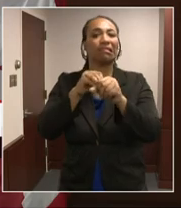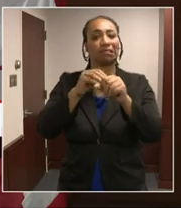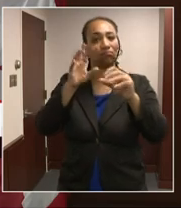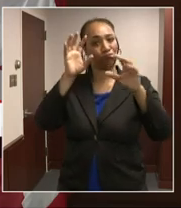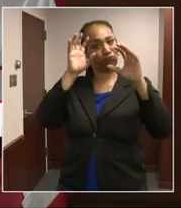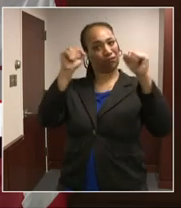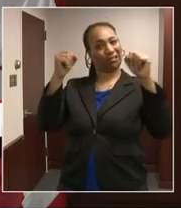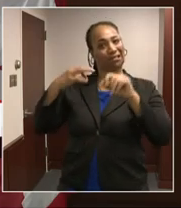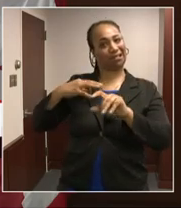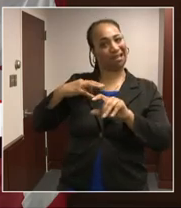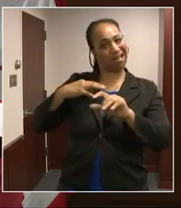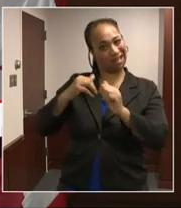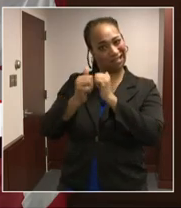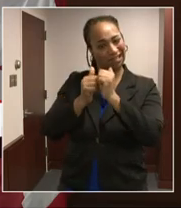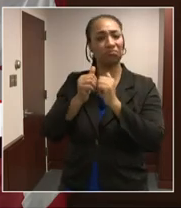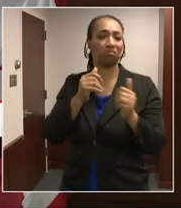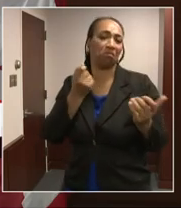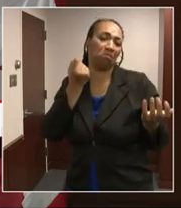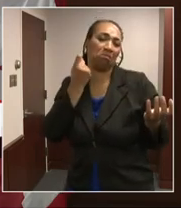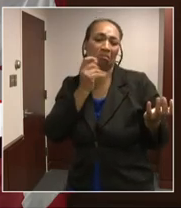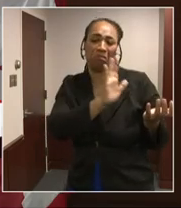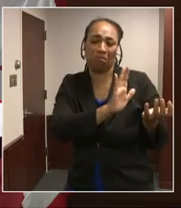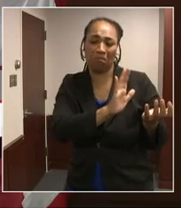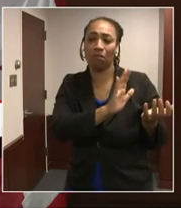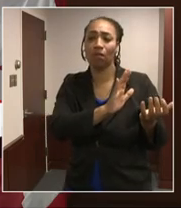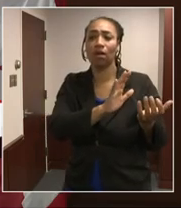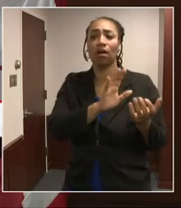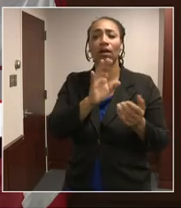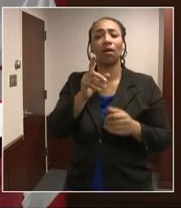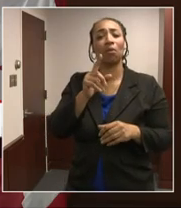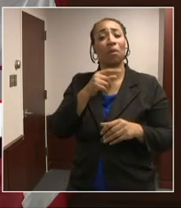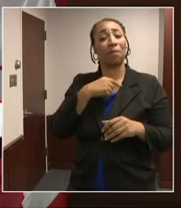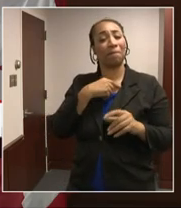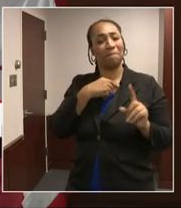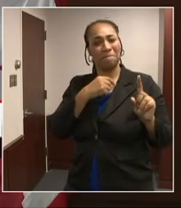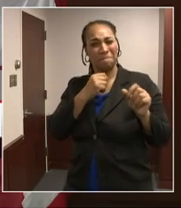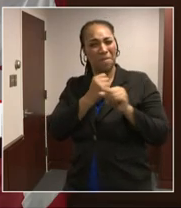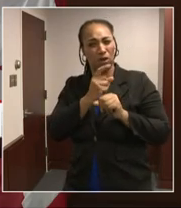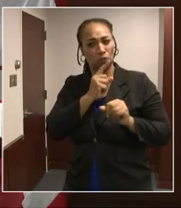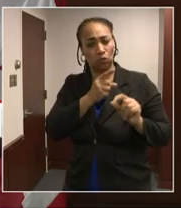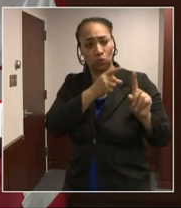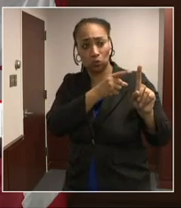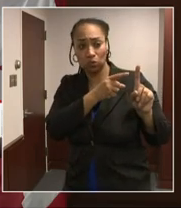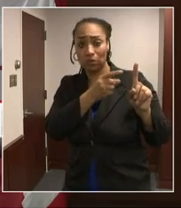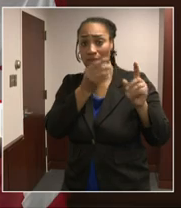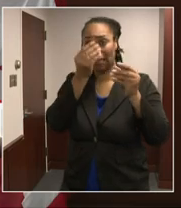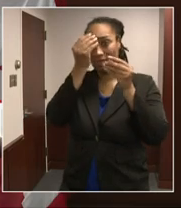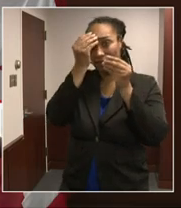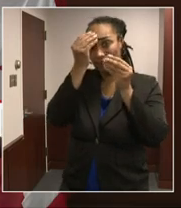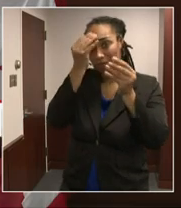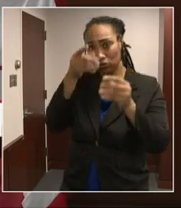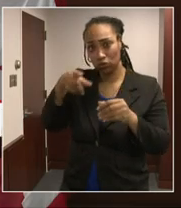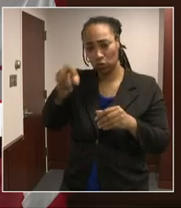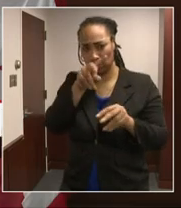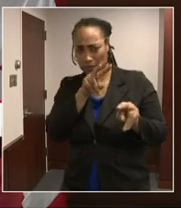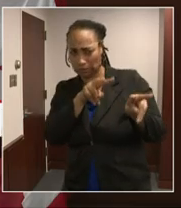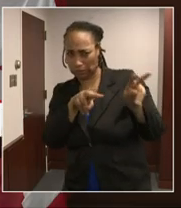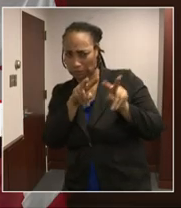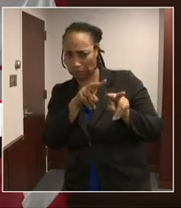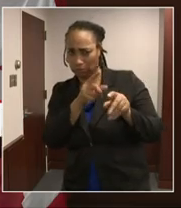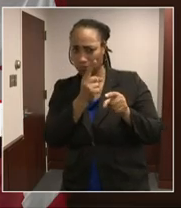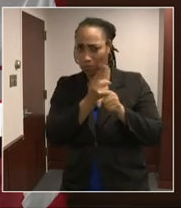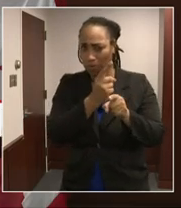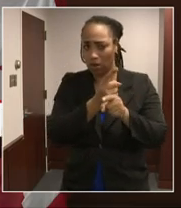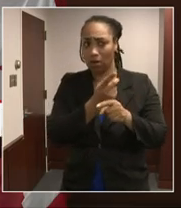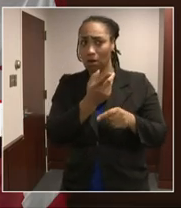all the information, and that we collaborate on ways that the federal government can be helpful to us, especially